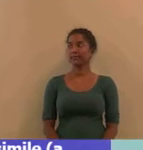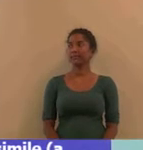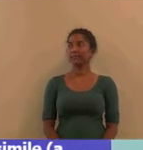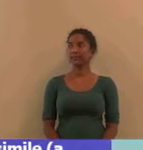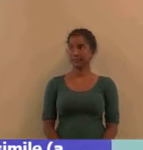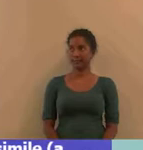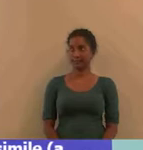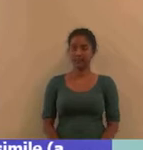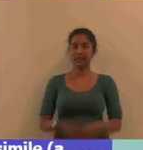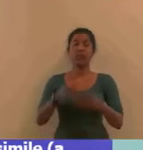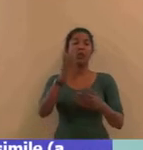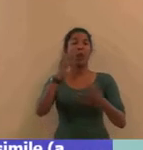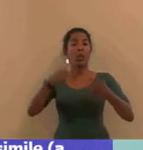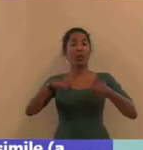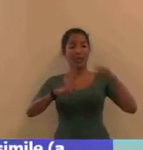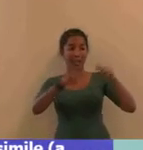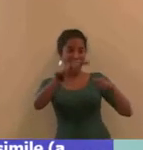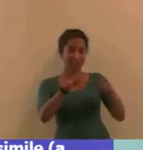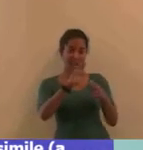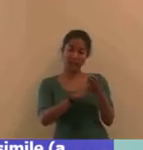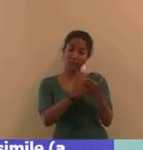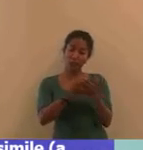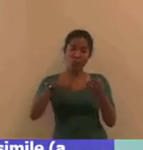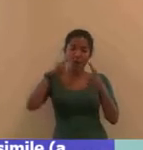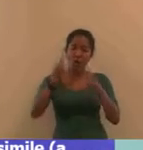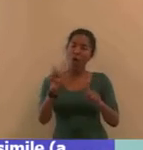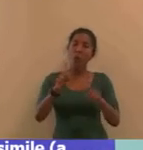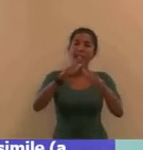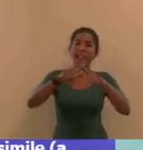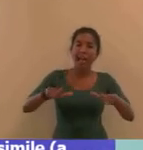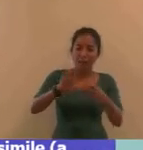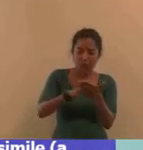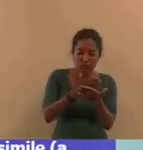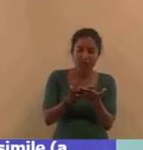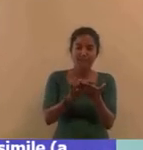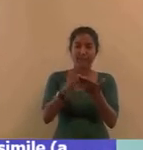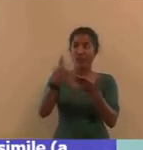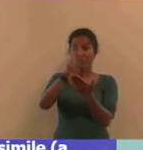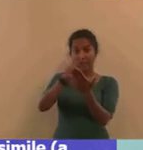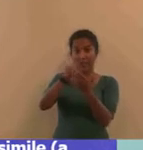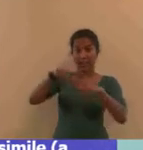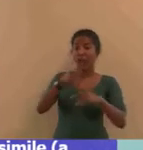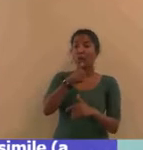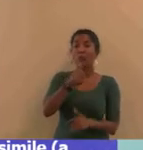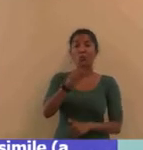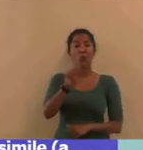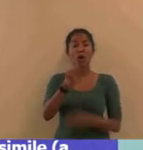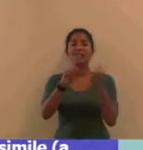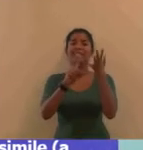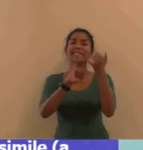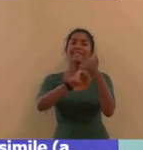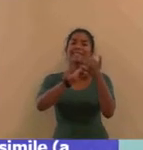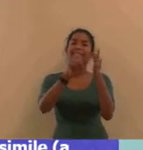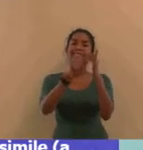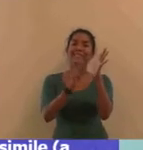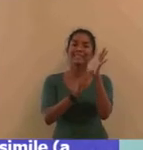When we analyse a poem, we look at the language. The reader here uses a simile, for instance, a